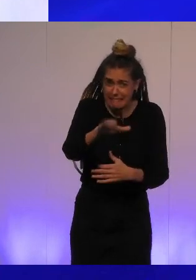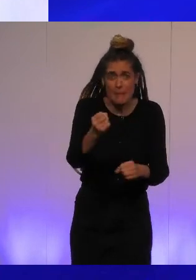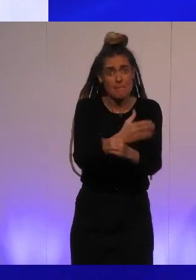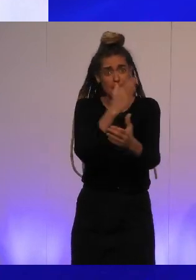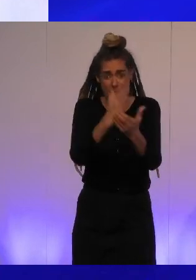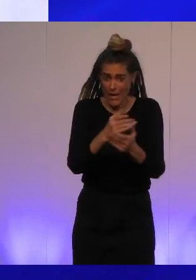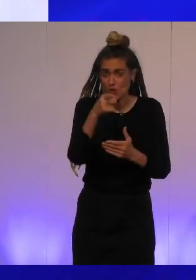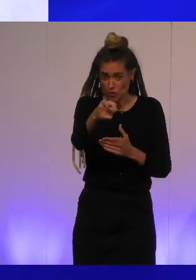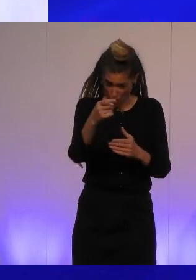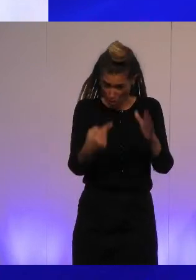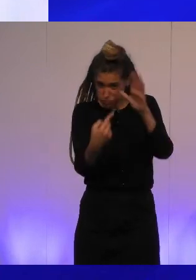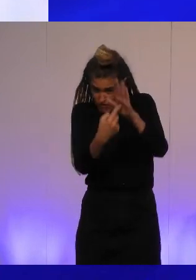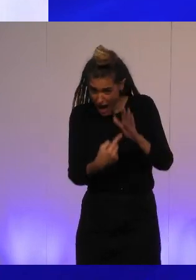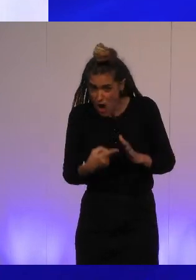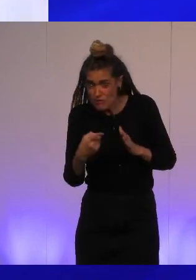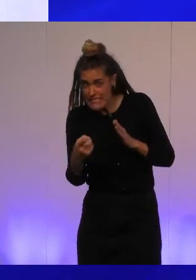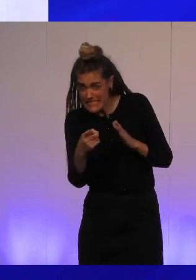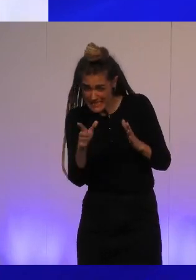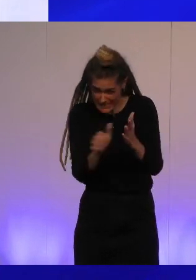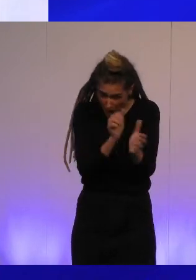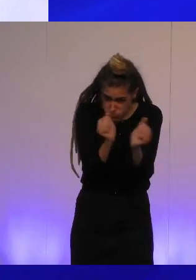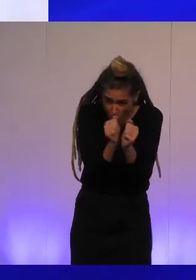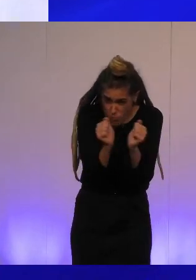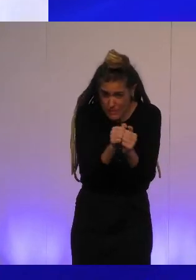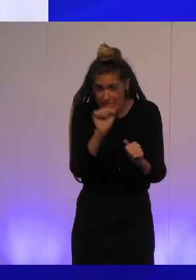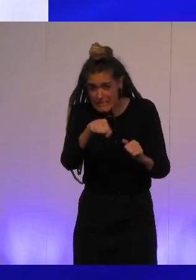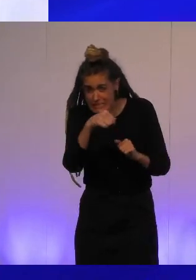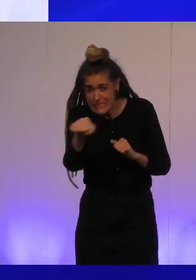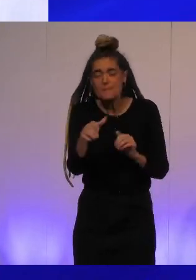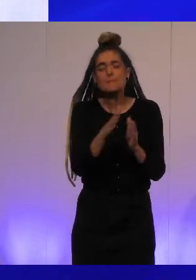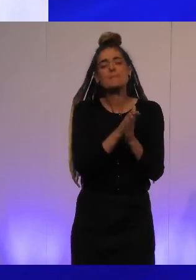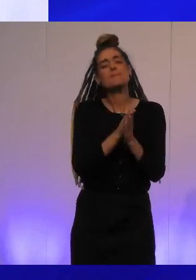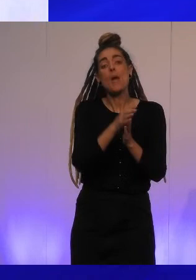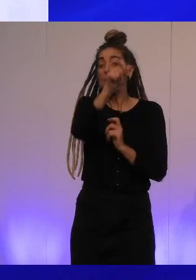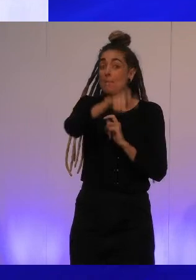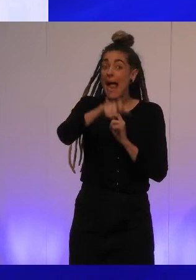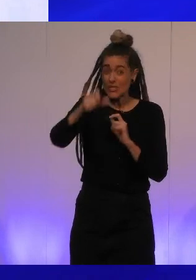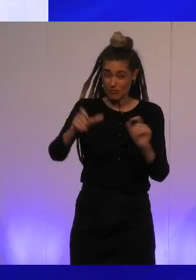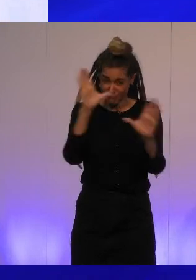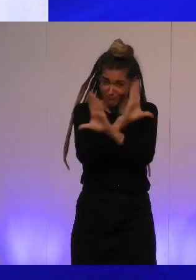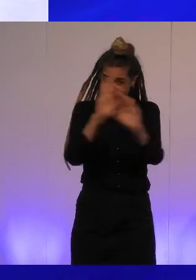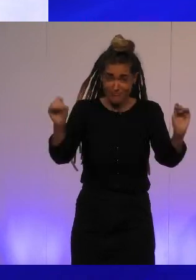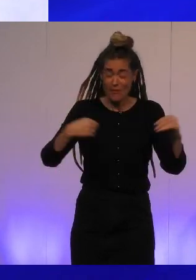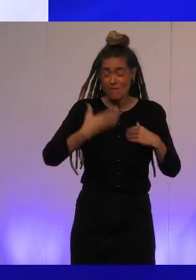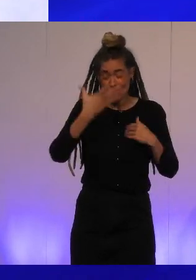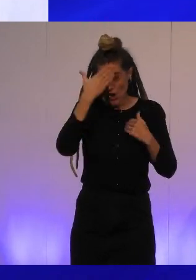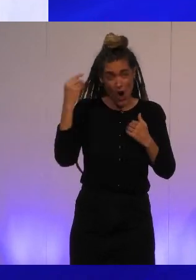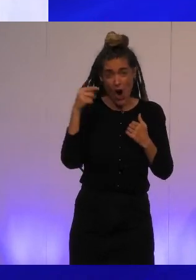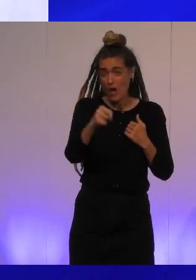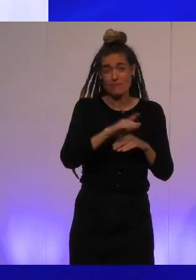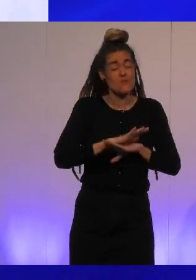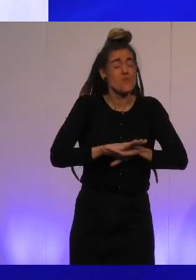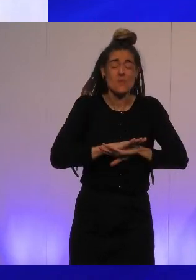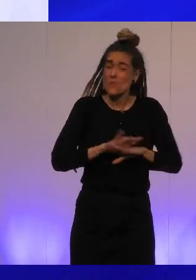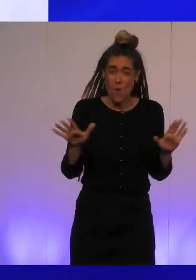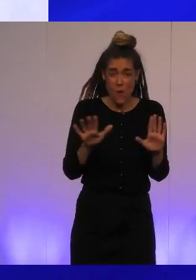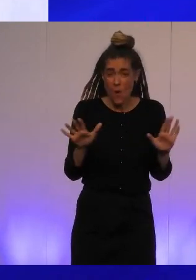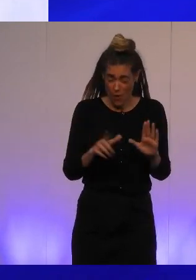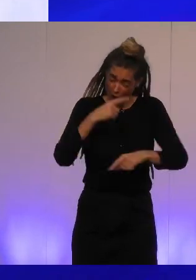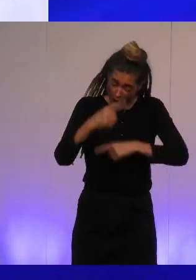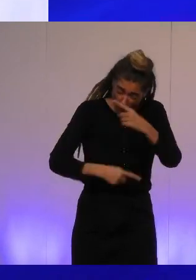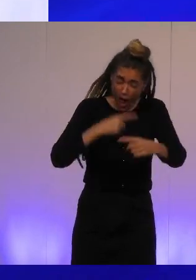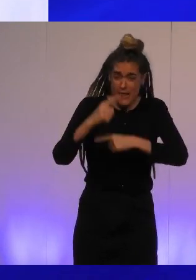prioritise appropriately. I would just say to all patients, we haven't forgotten you. We are continually